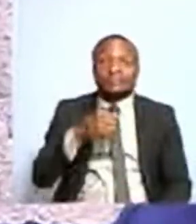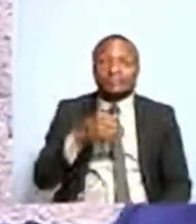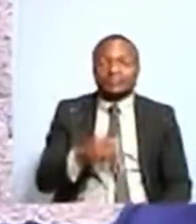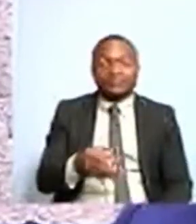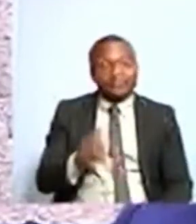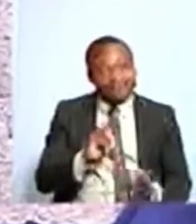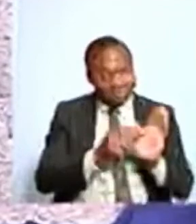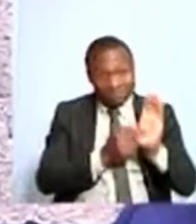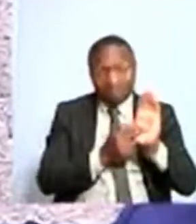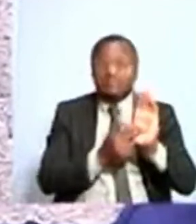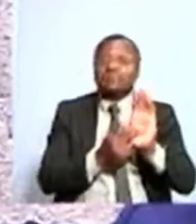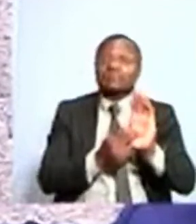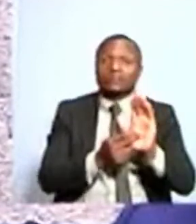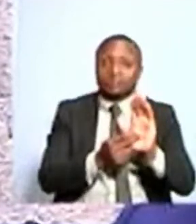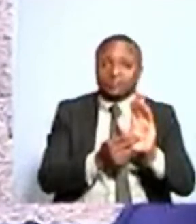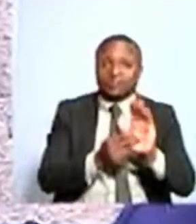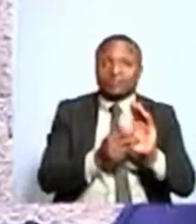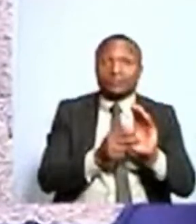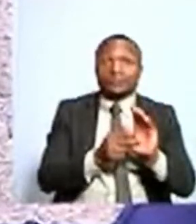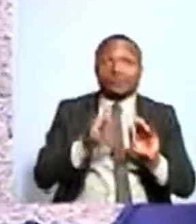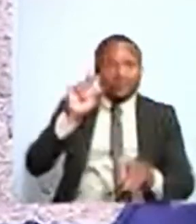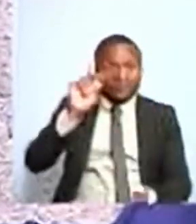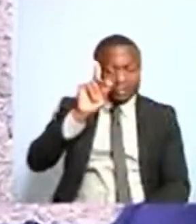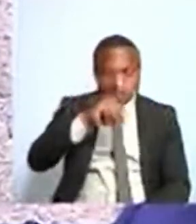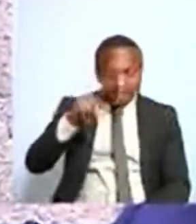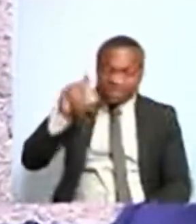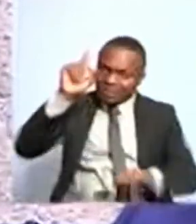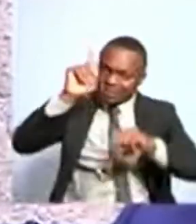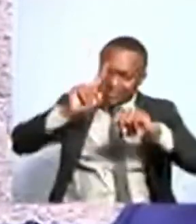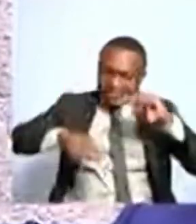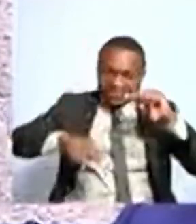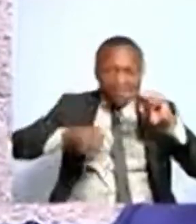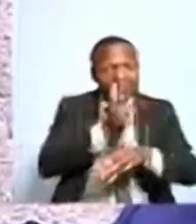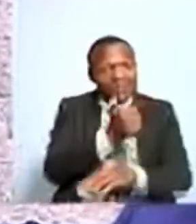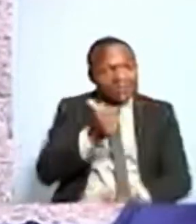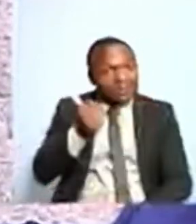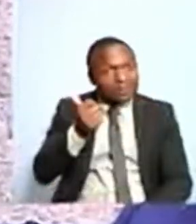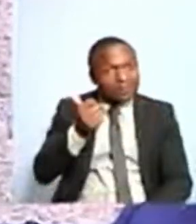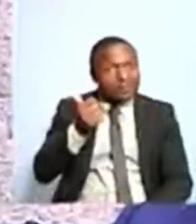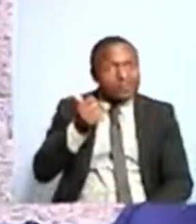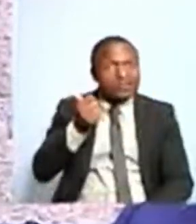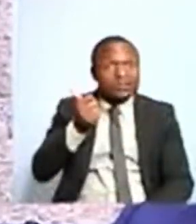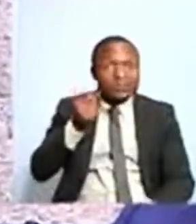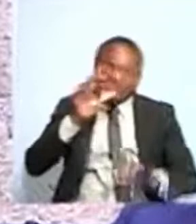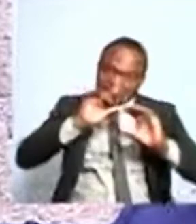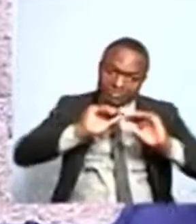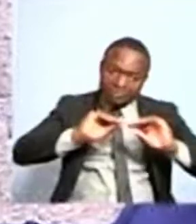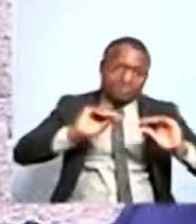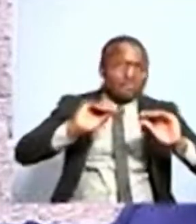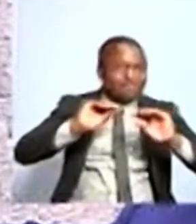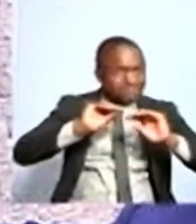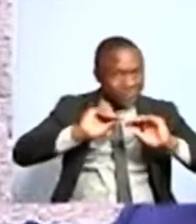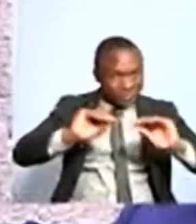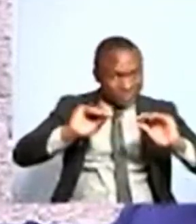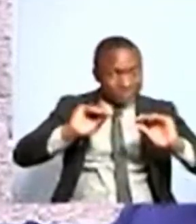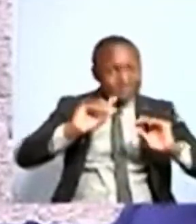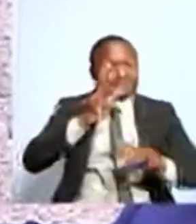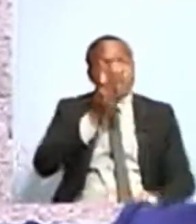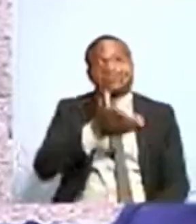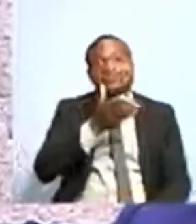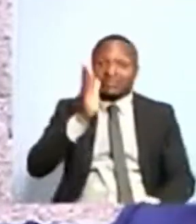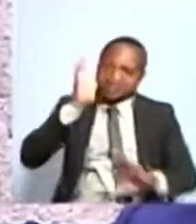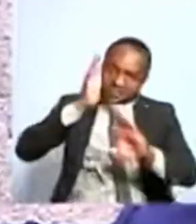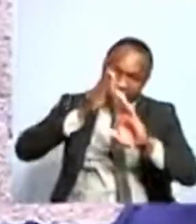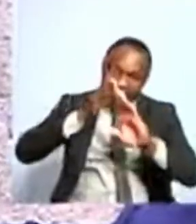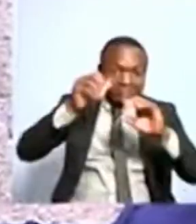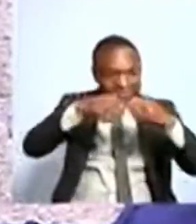insulates the DPP. There cannot be any direction, since that specific